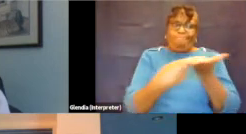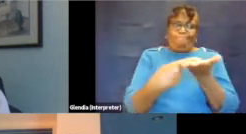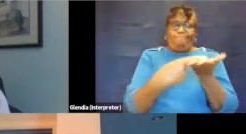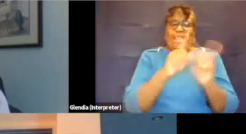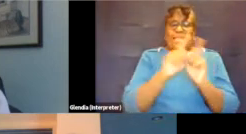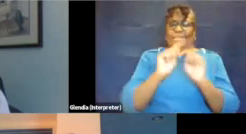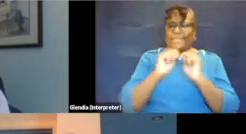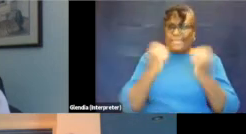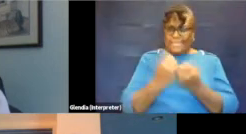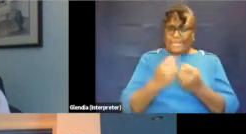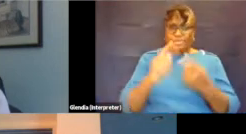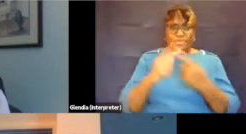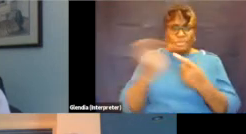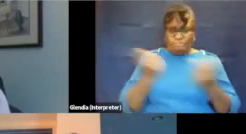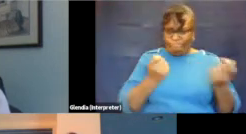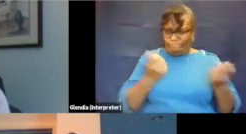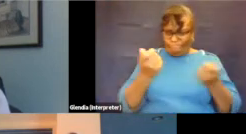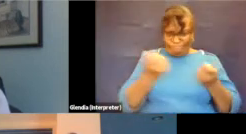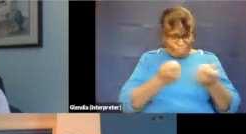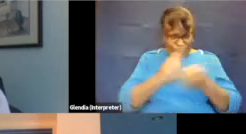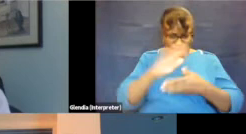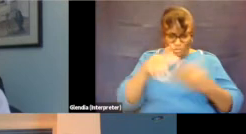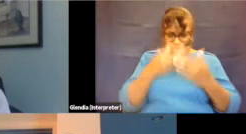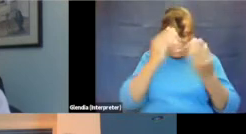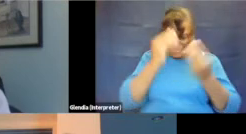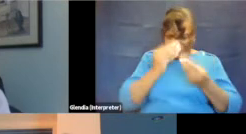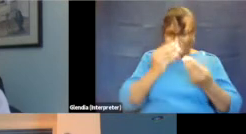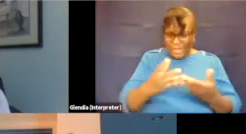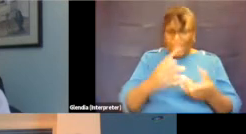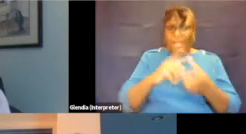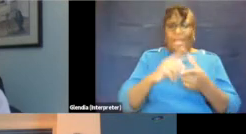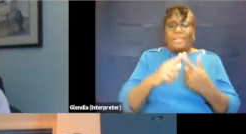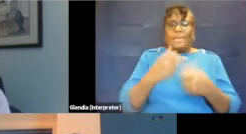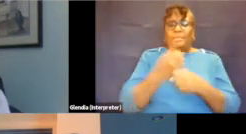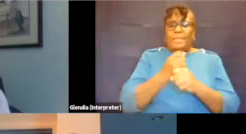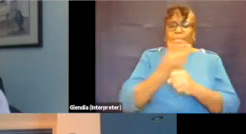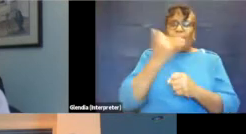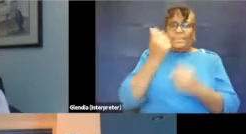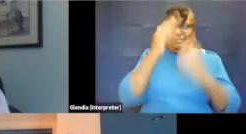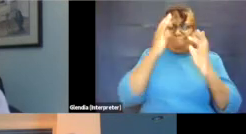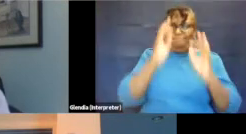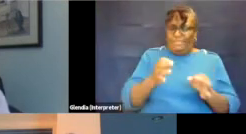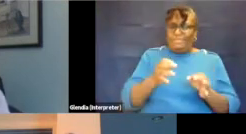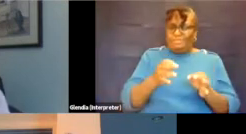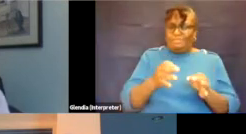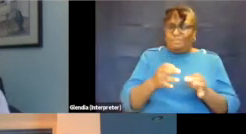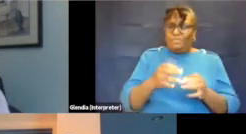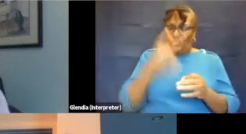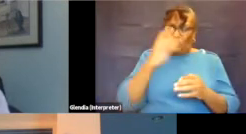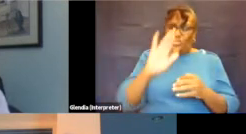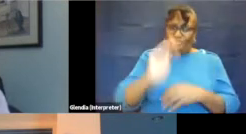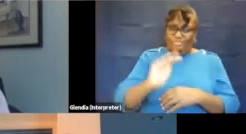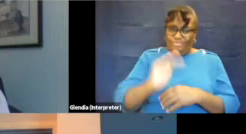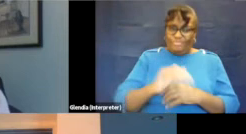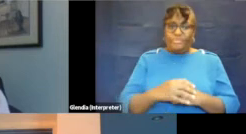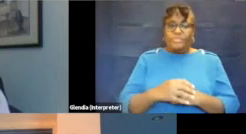all information together, all specialized fields, and make the most educated decision out of that. So, and the next slide is going to